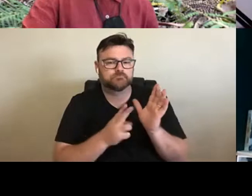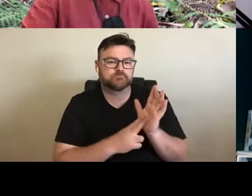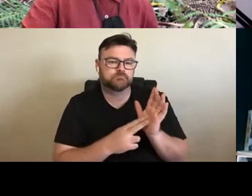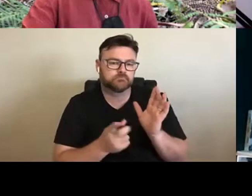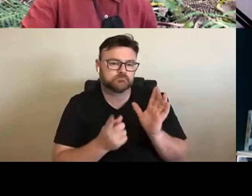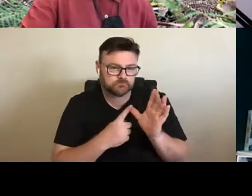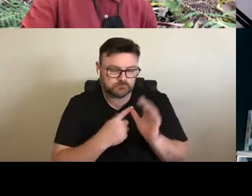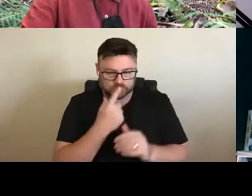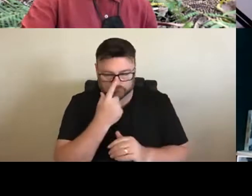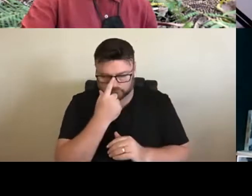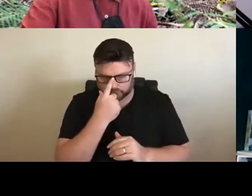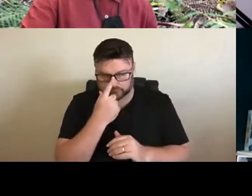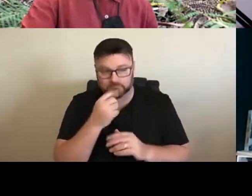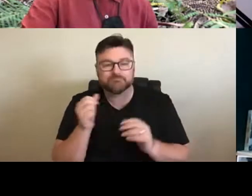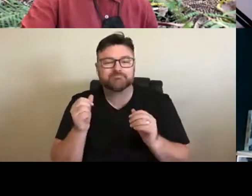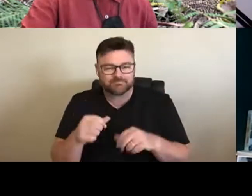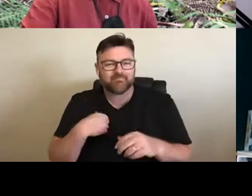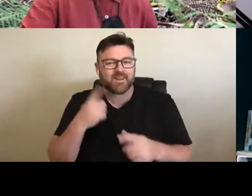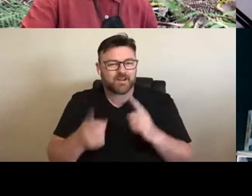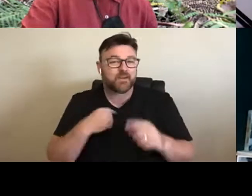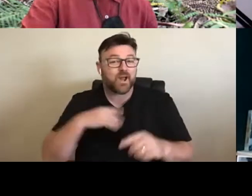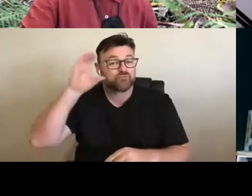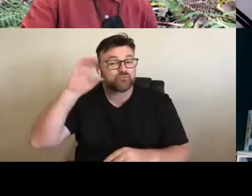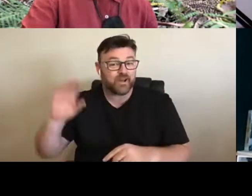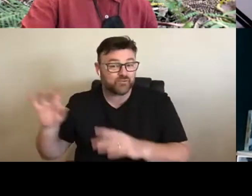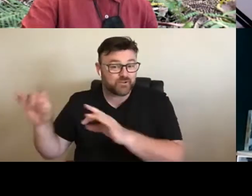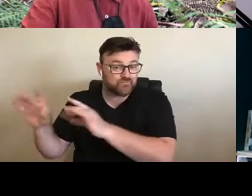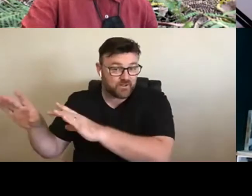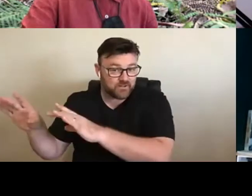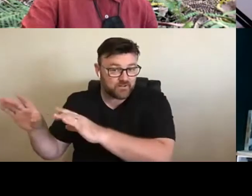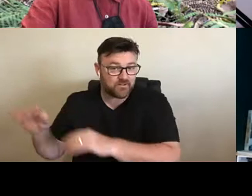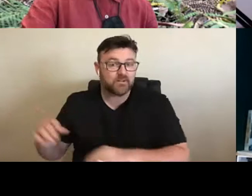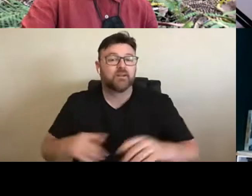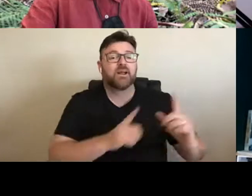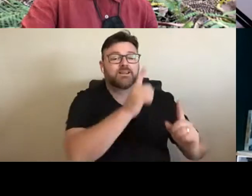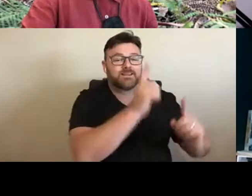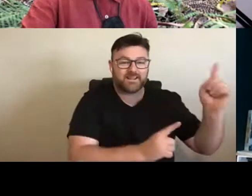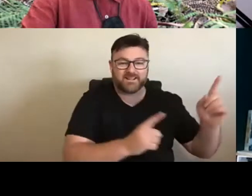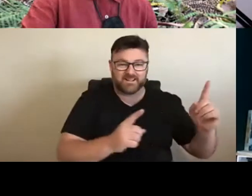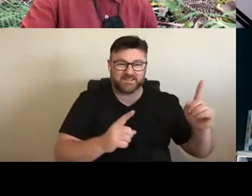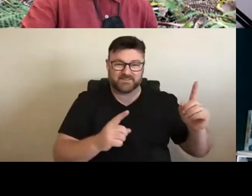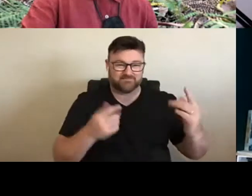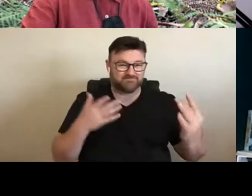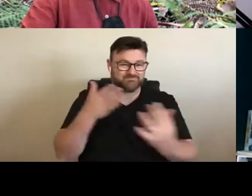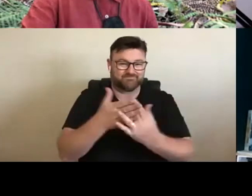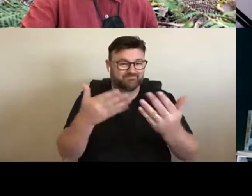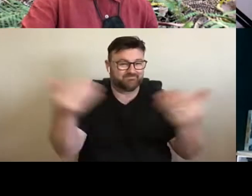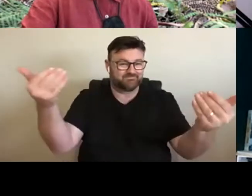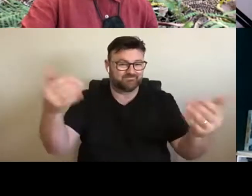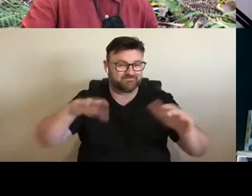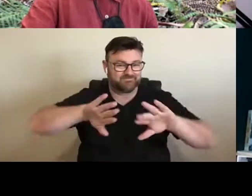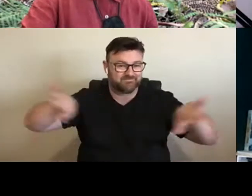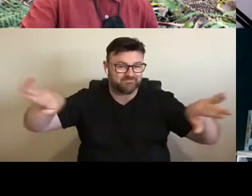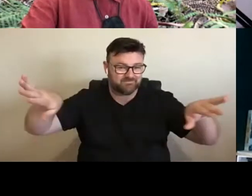between artists in regional Australia and art practice in regional Australia and the city itself. And art practices